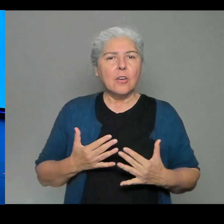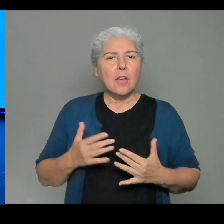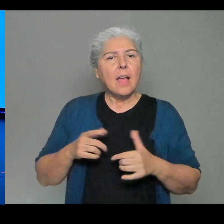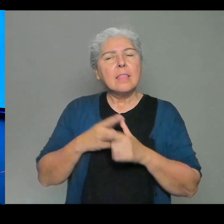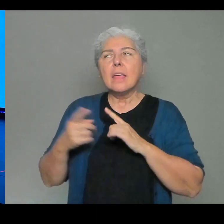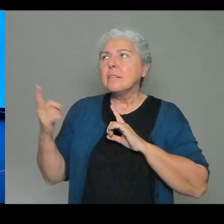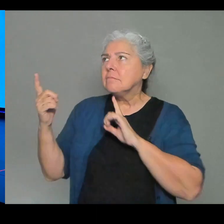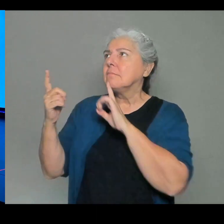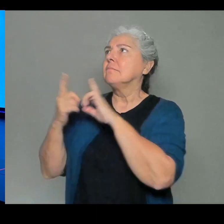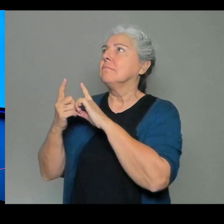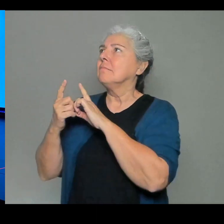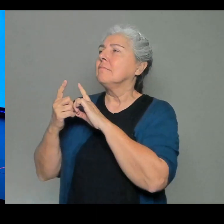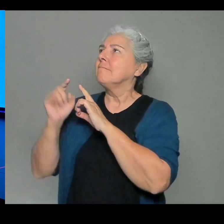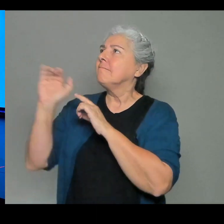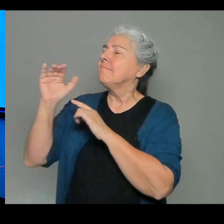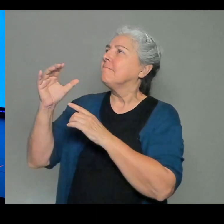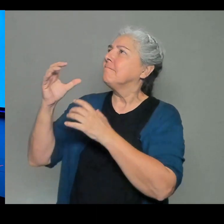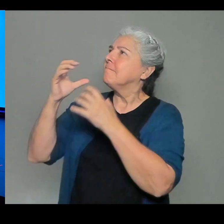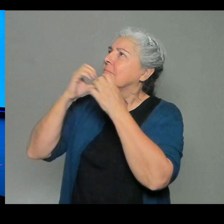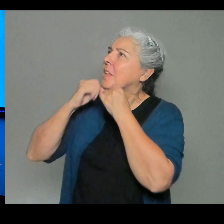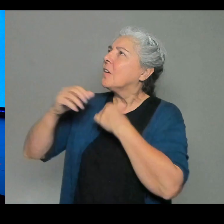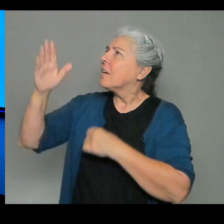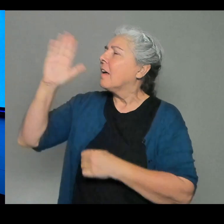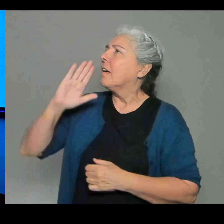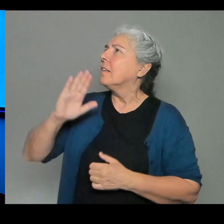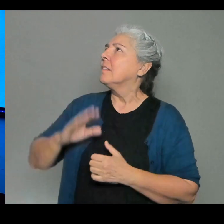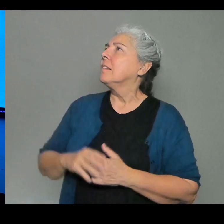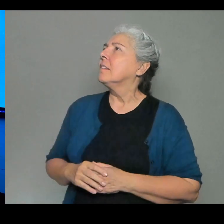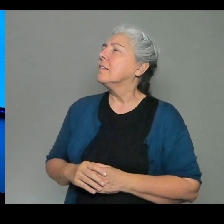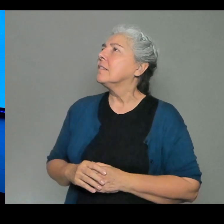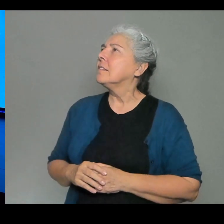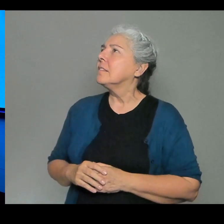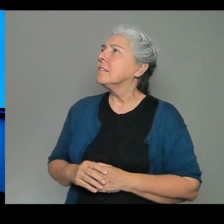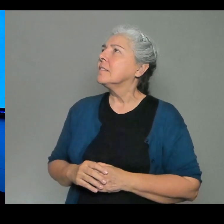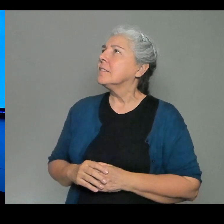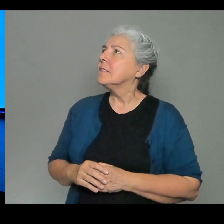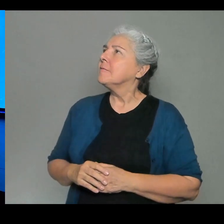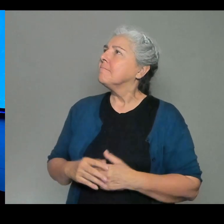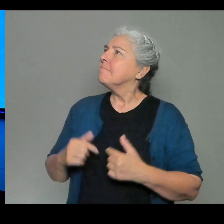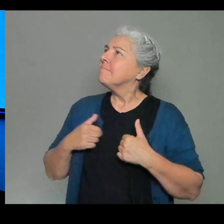just want you to pray this prayer with me in the privacy of your heart. Pray, dear God,